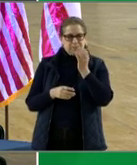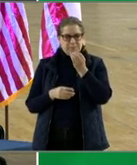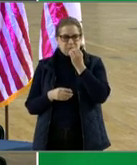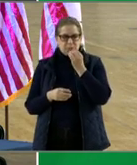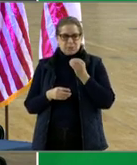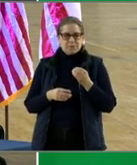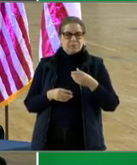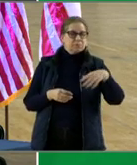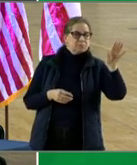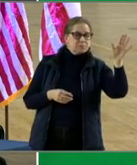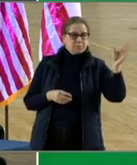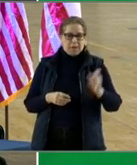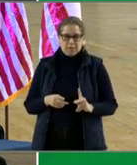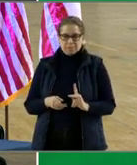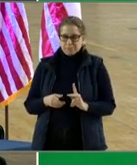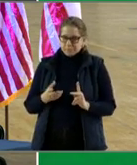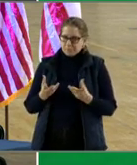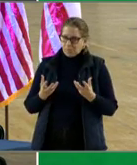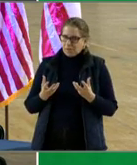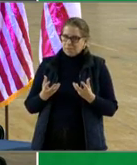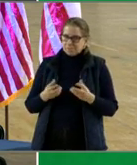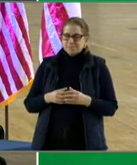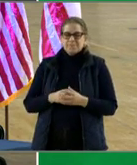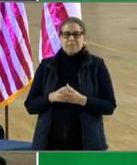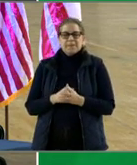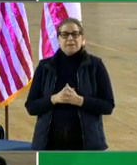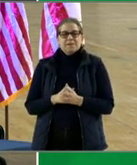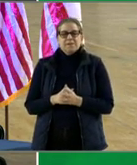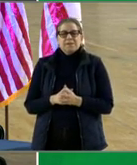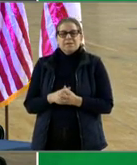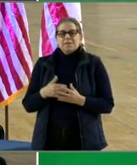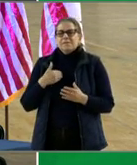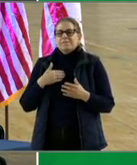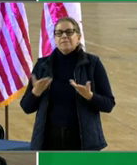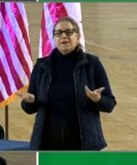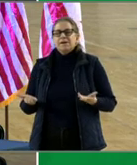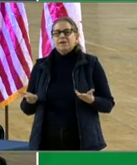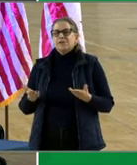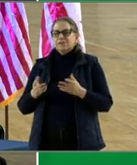procurement teams will make available to medical staff around the country.